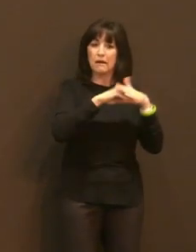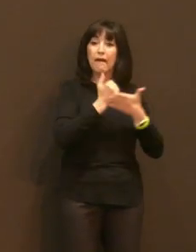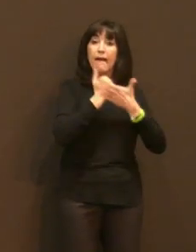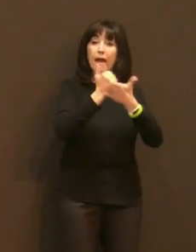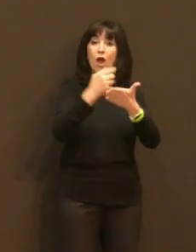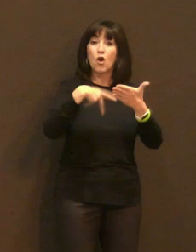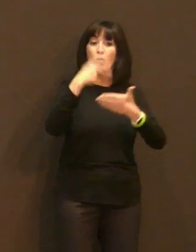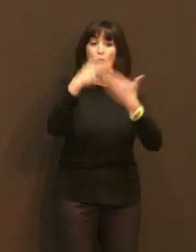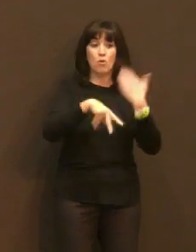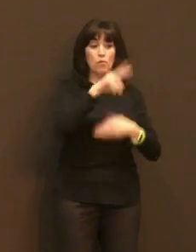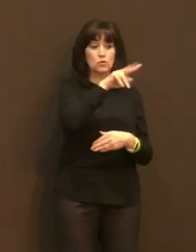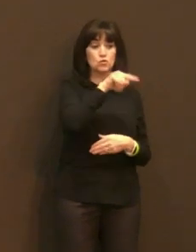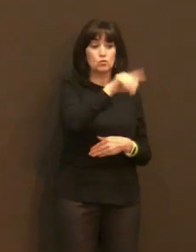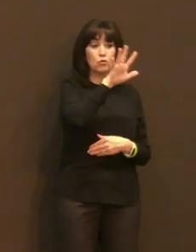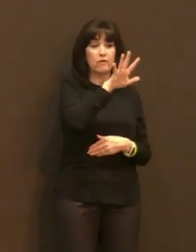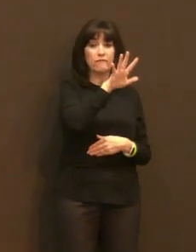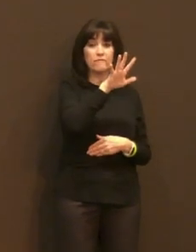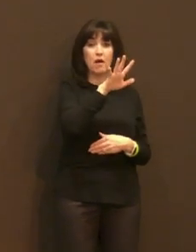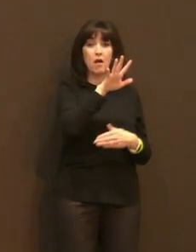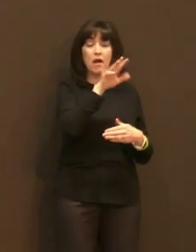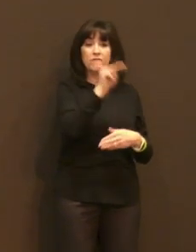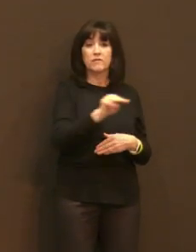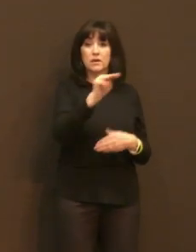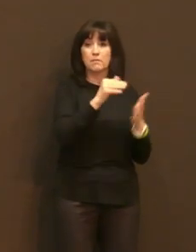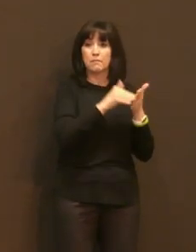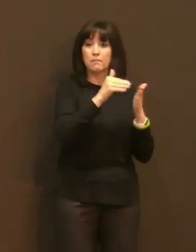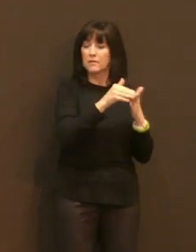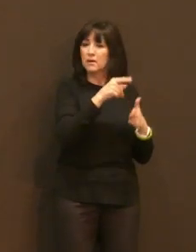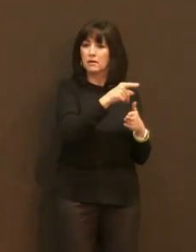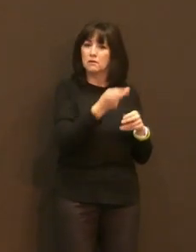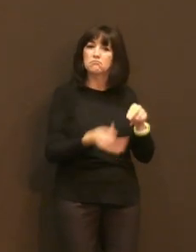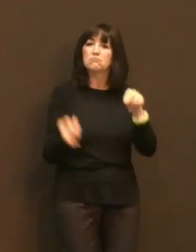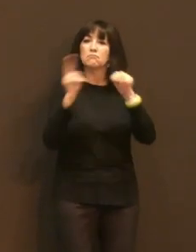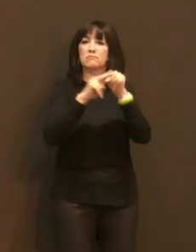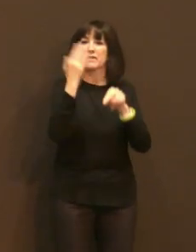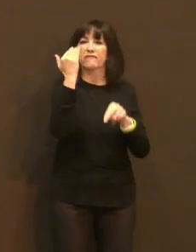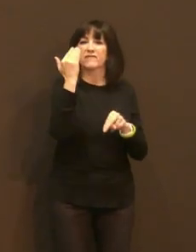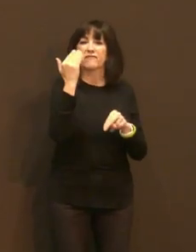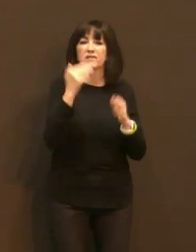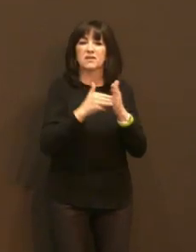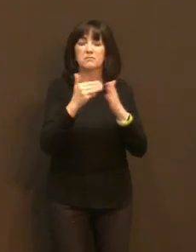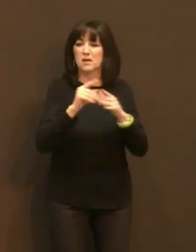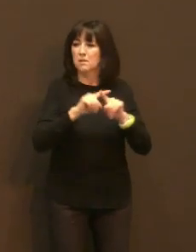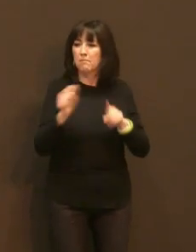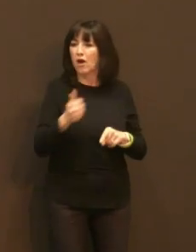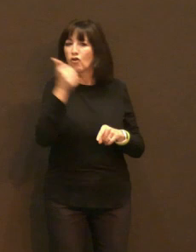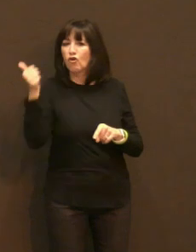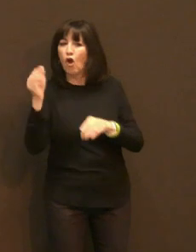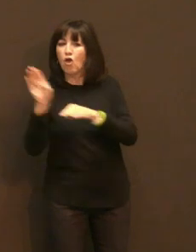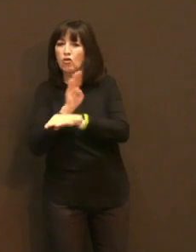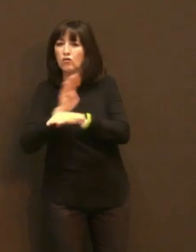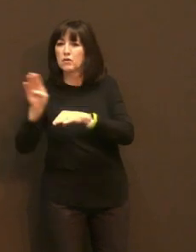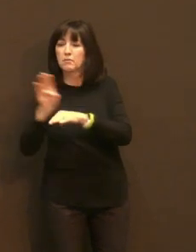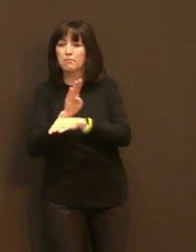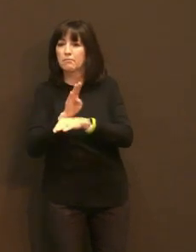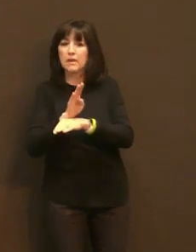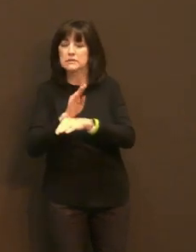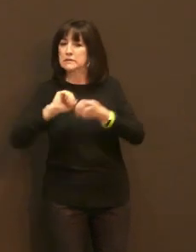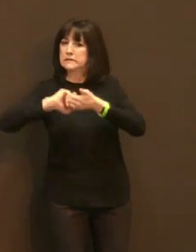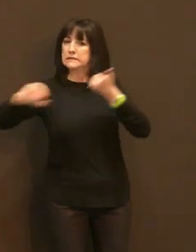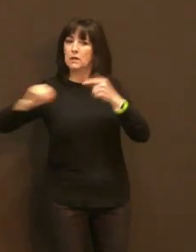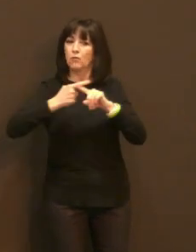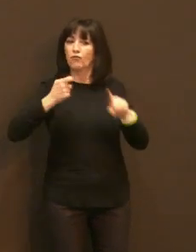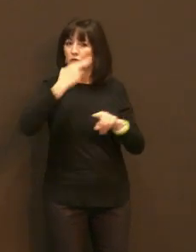from $2.5 million to $15 million, while other eligible businesses are still limited at $2.5 million. Any reason for this